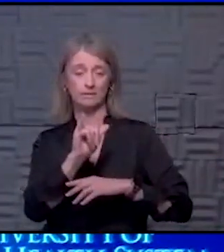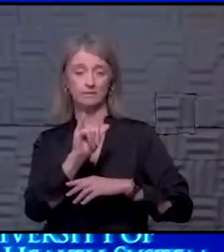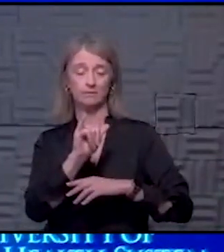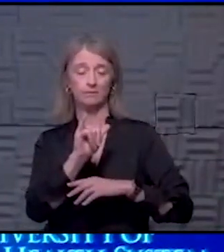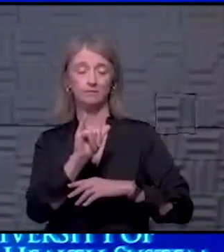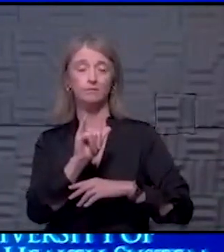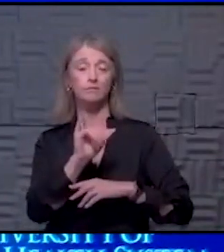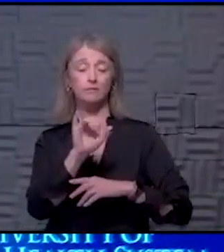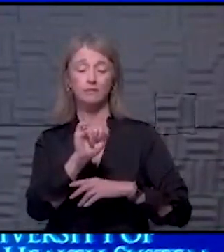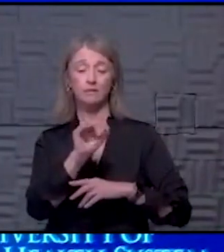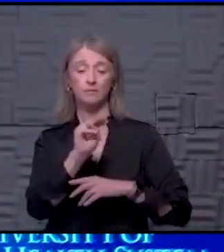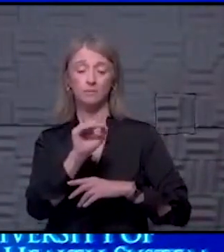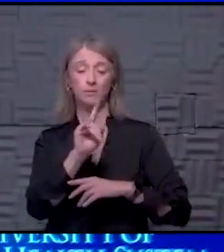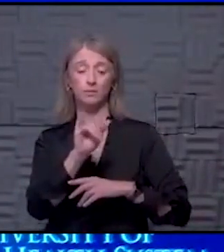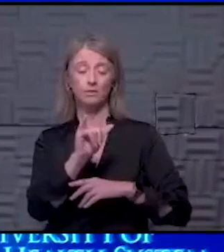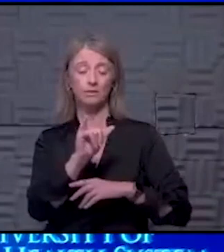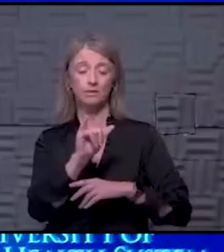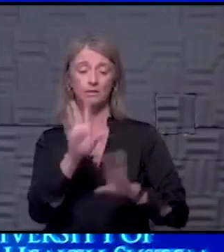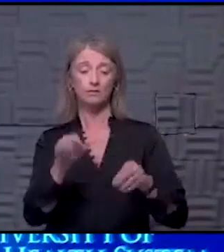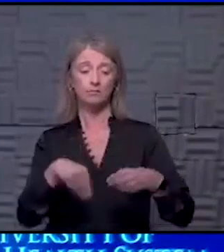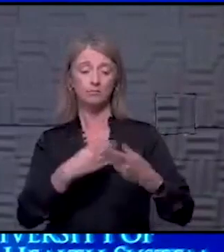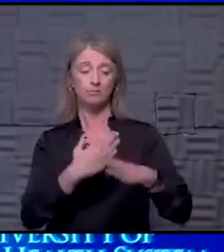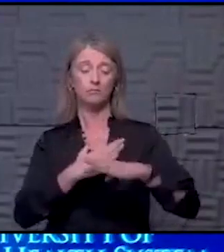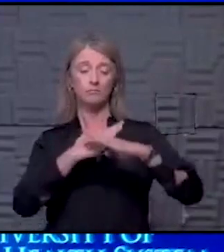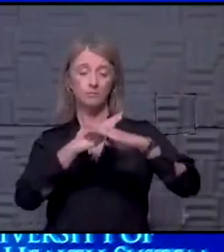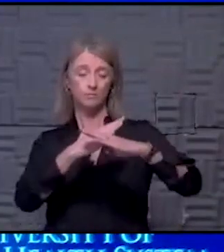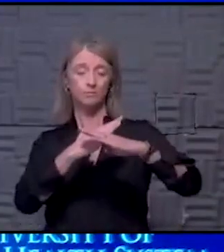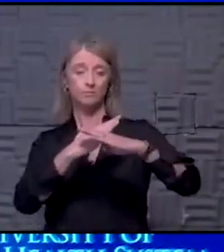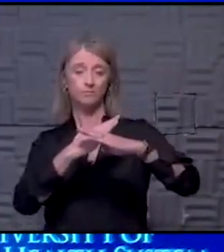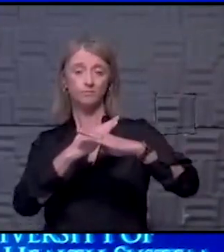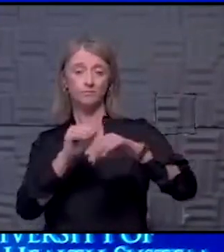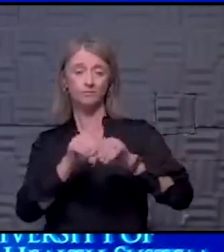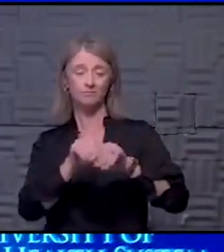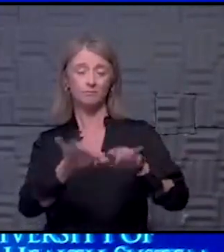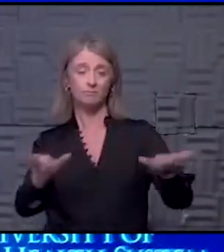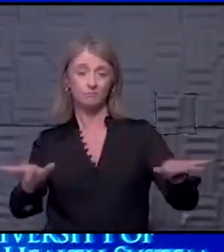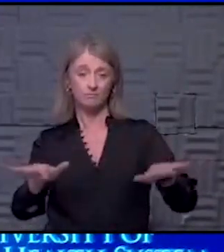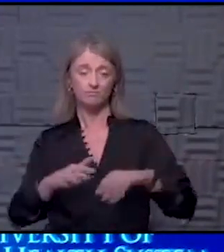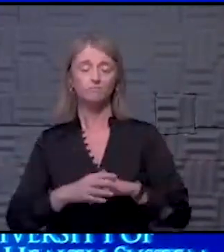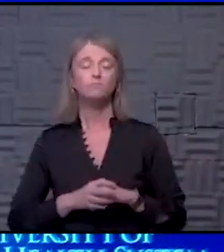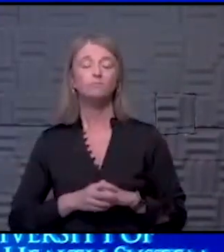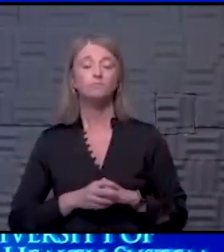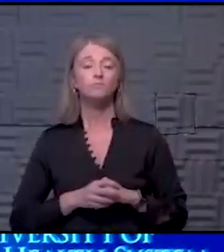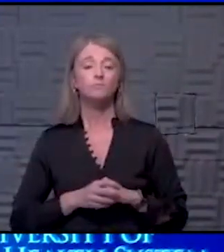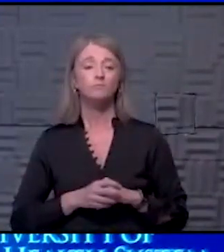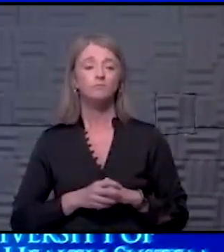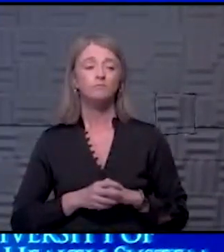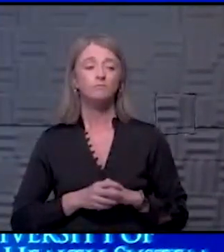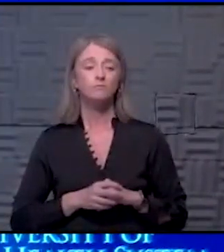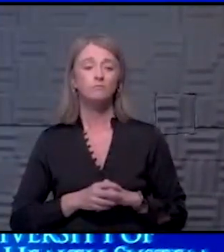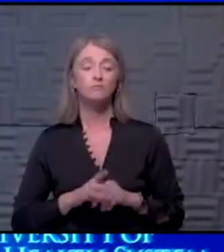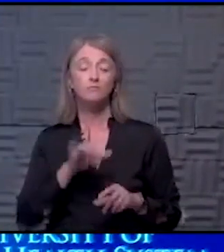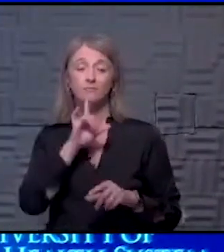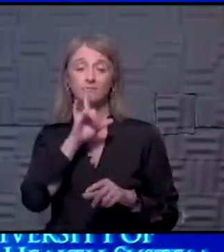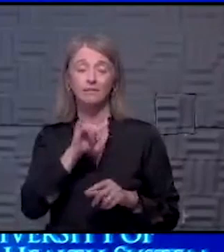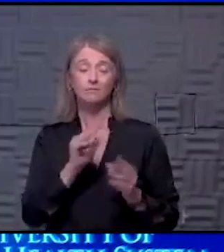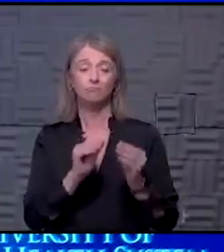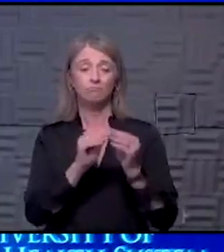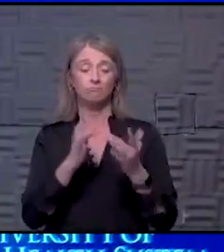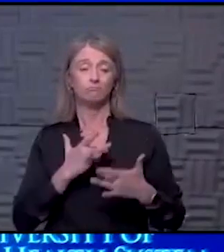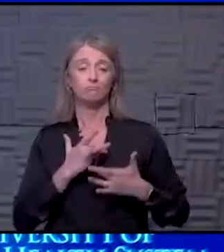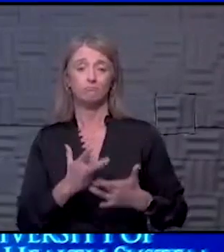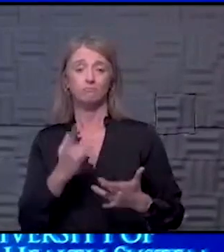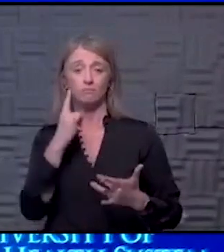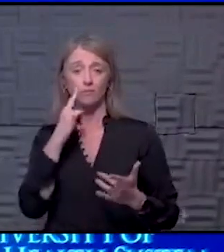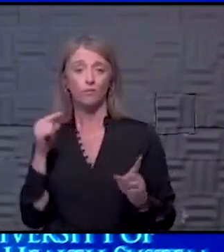that the immunity in a population prevents outbreaks and spread. And it's actually more likely that